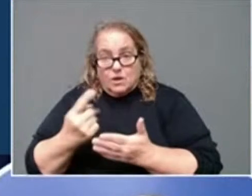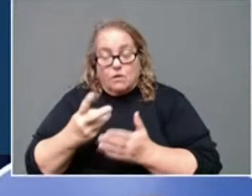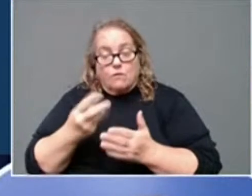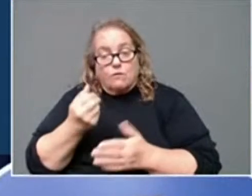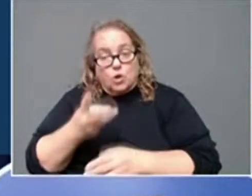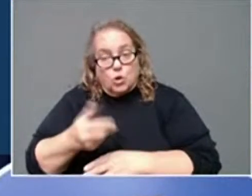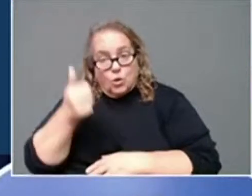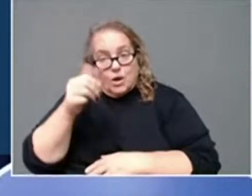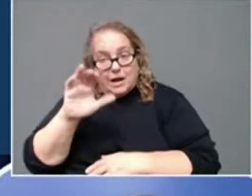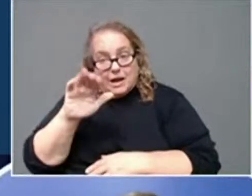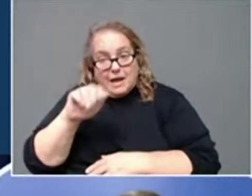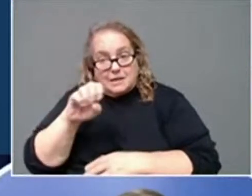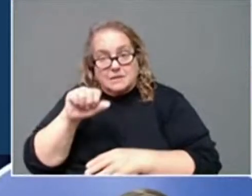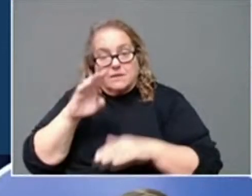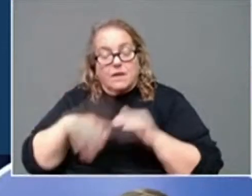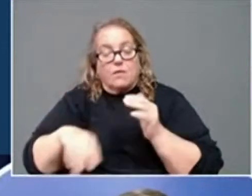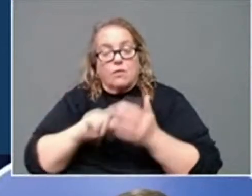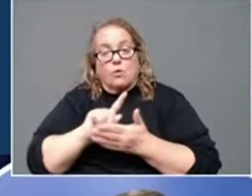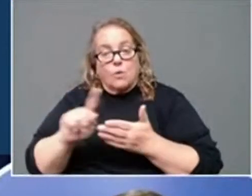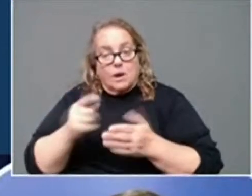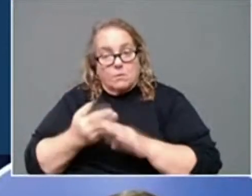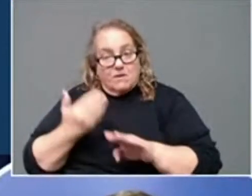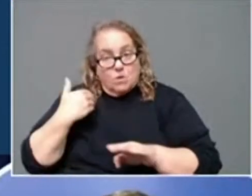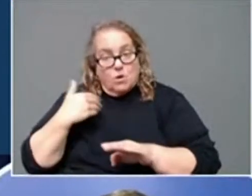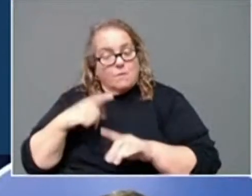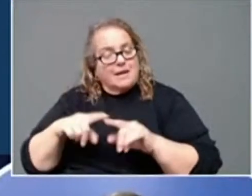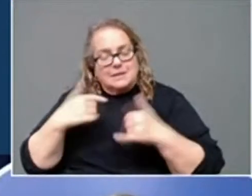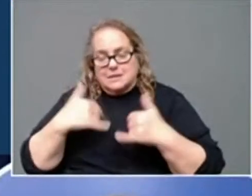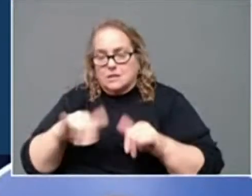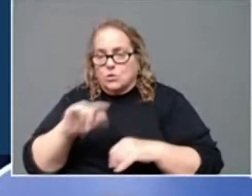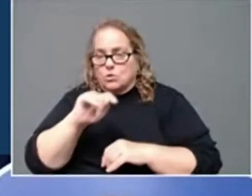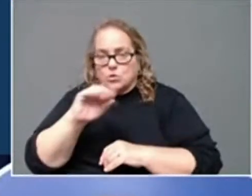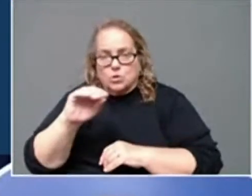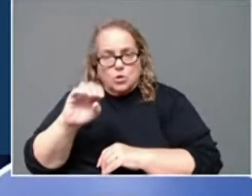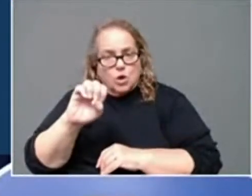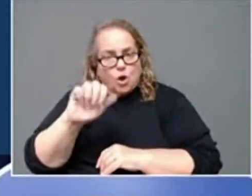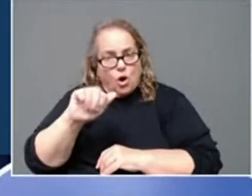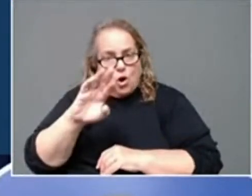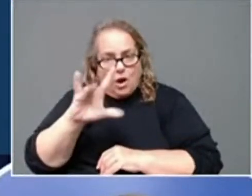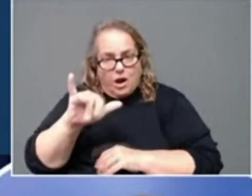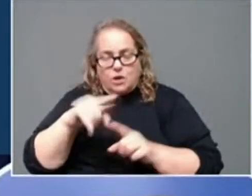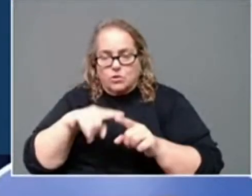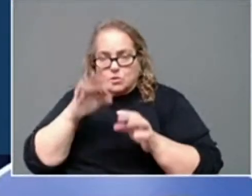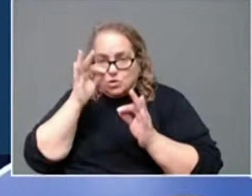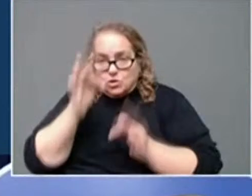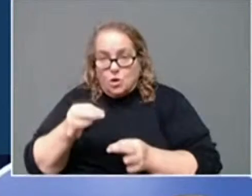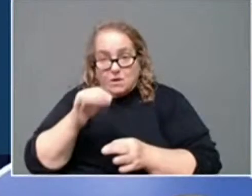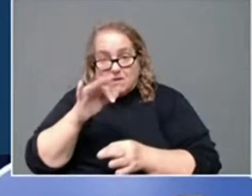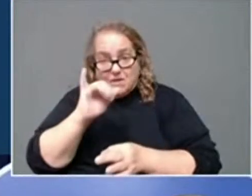week before. I think it's still too early to determine if that might mean that